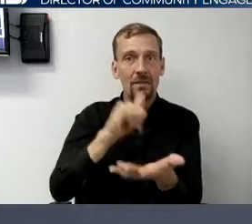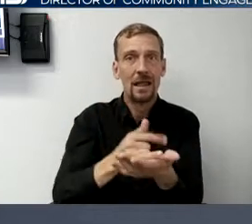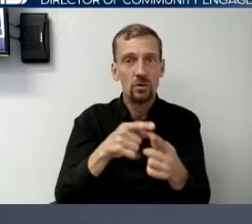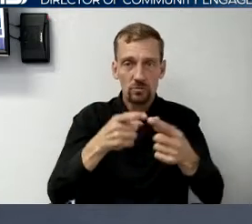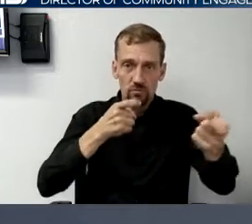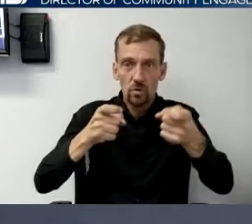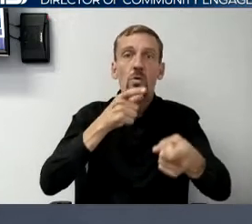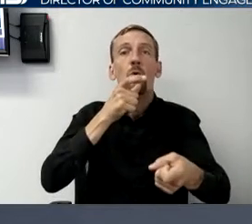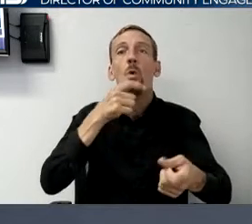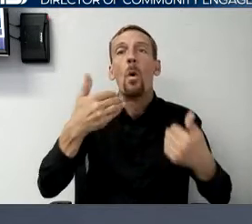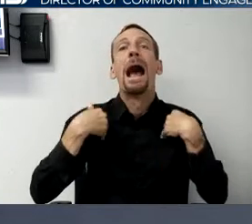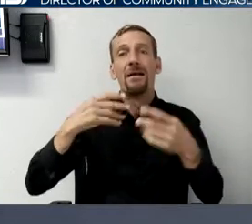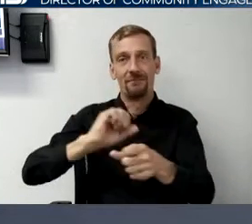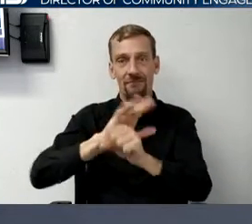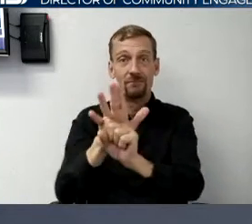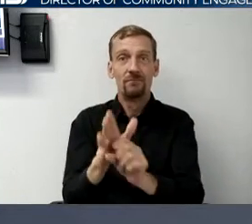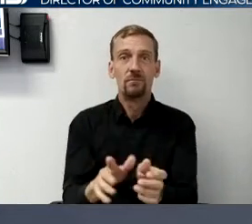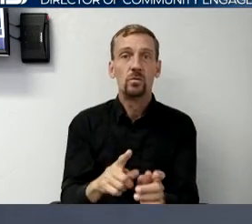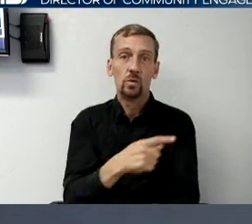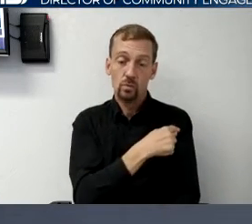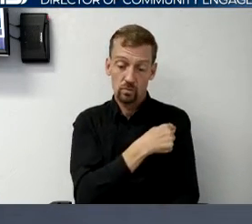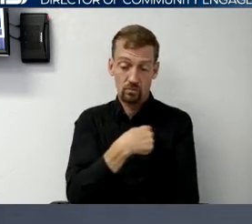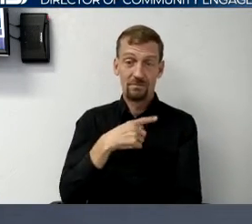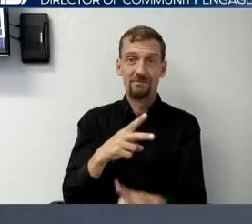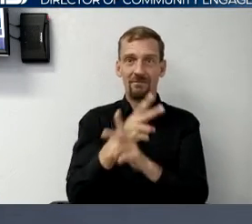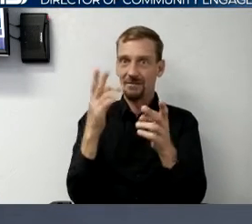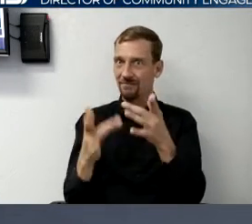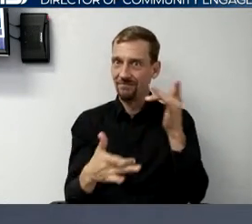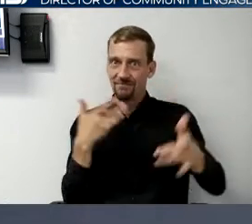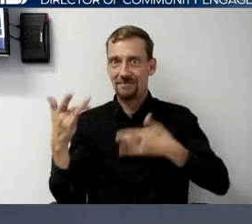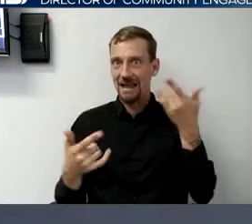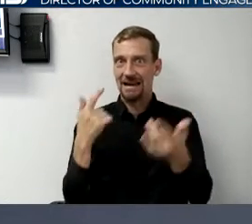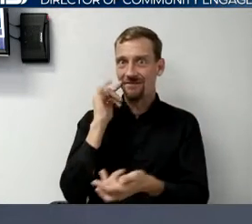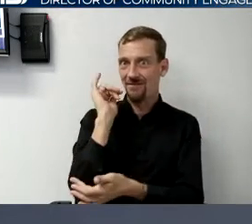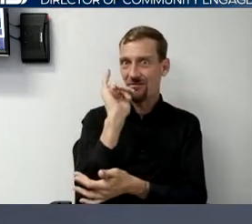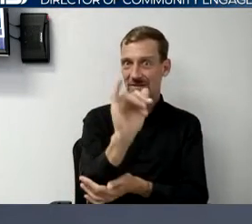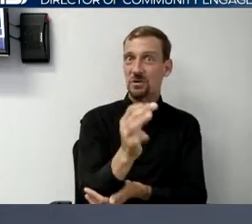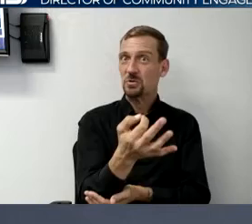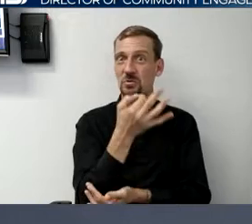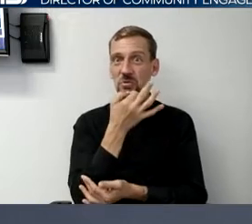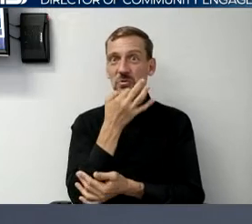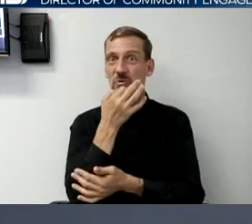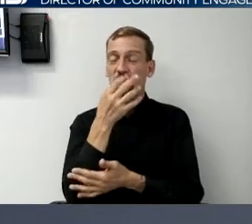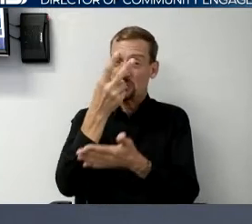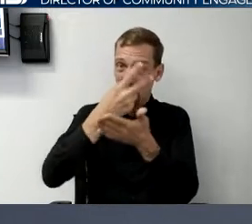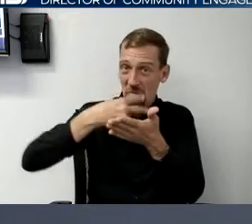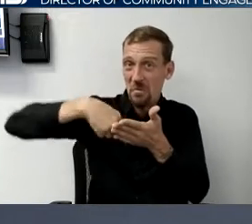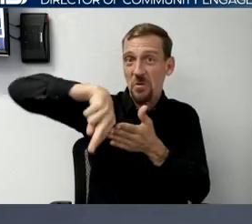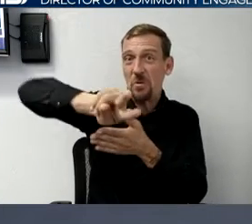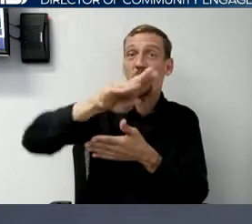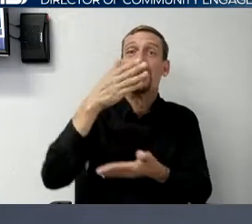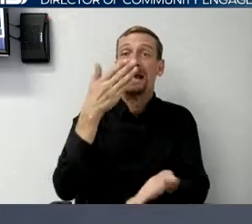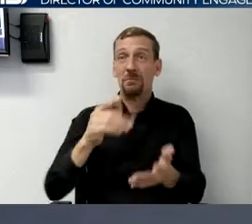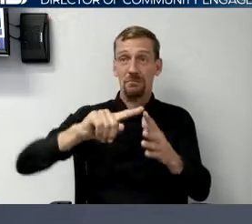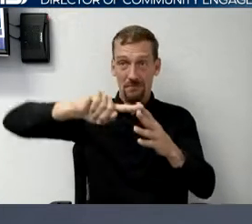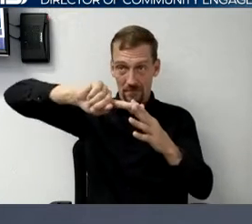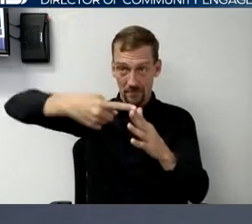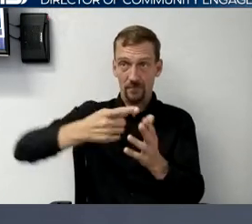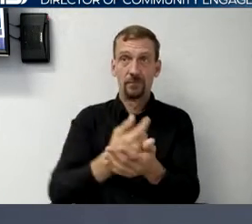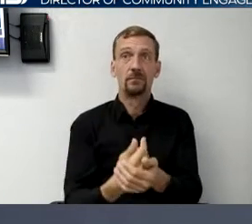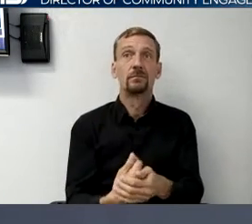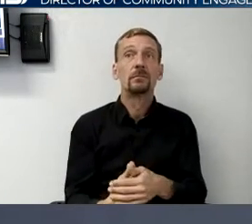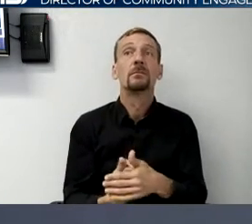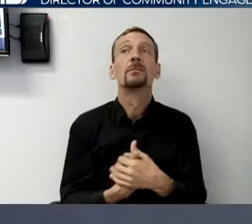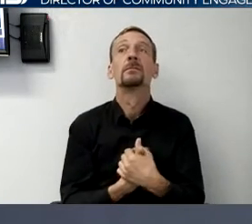really excited about that. We should be rolling that out maybe in the next couple weeks. What I think